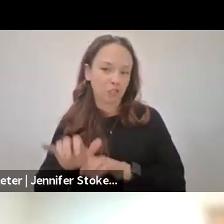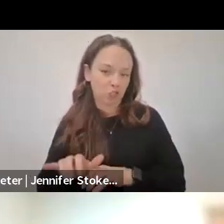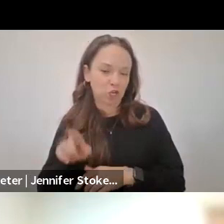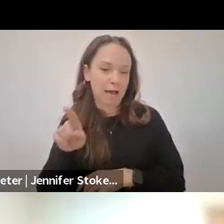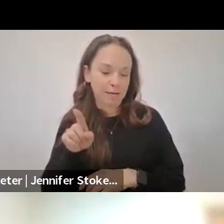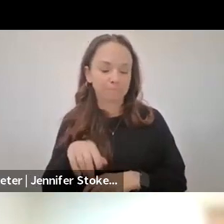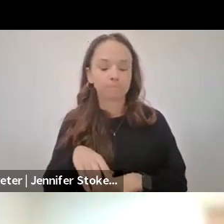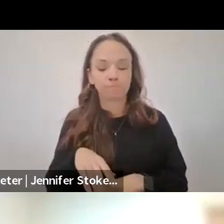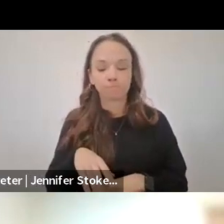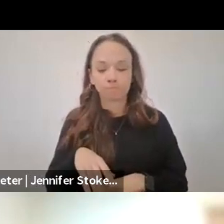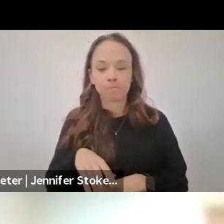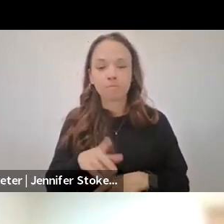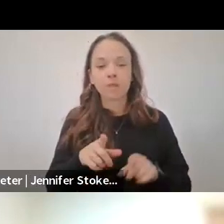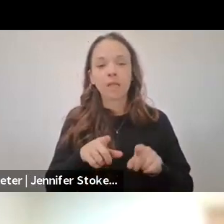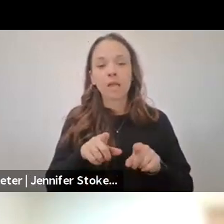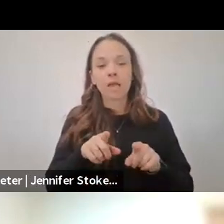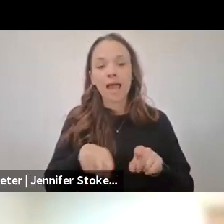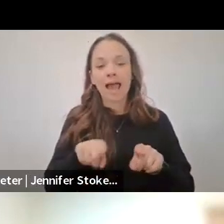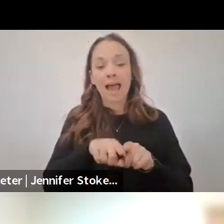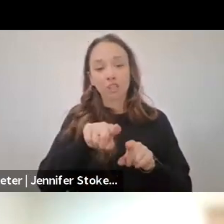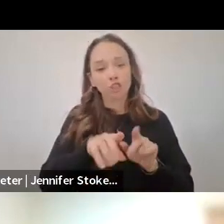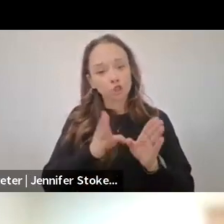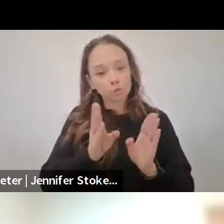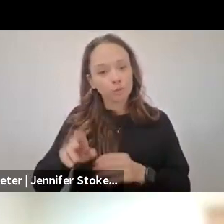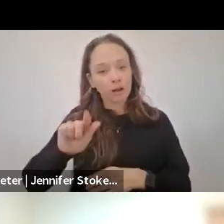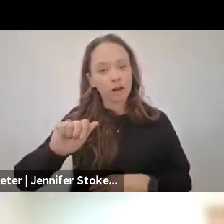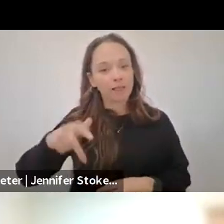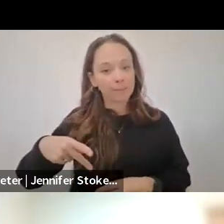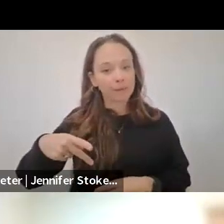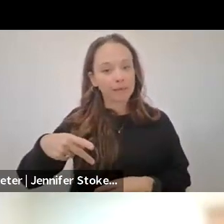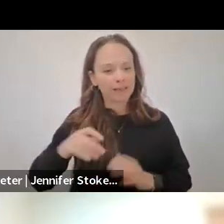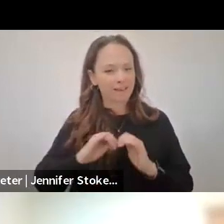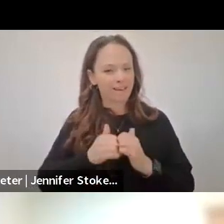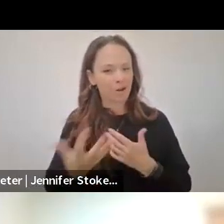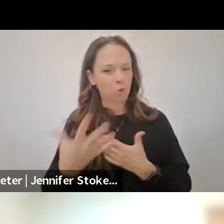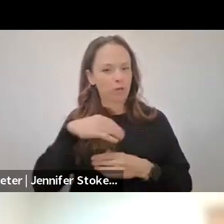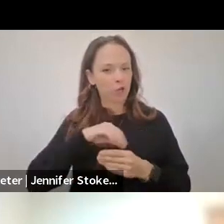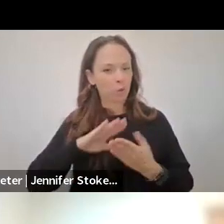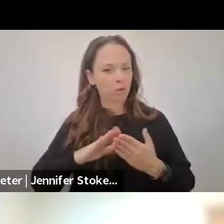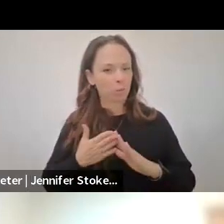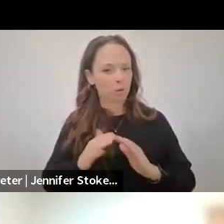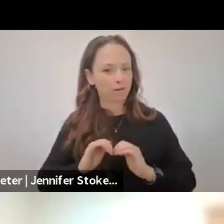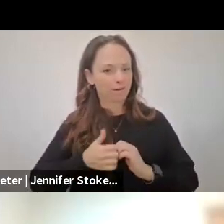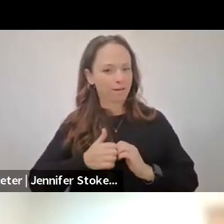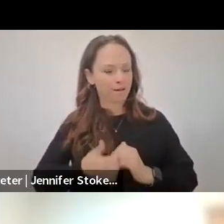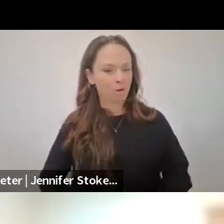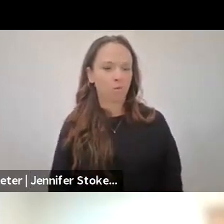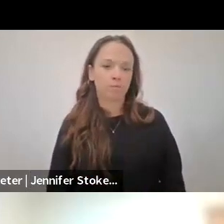you're preparing a language access plan, how do you include the community? In what ways do you involve the community?